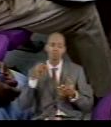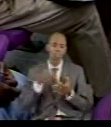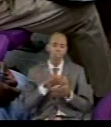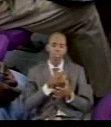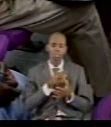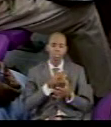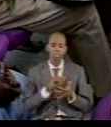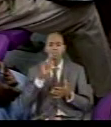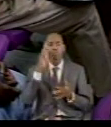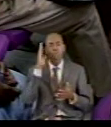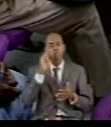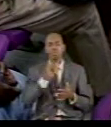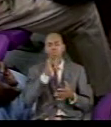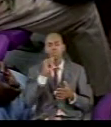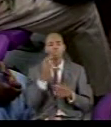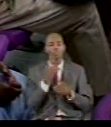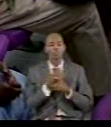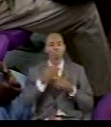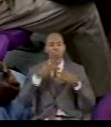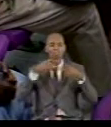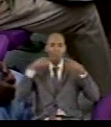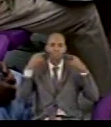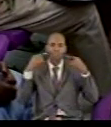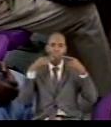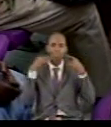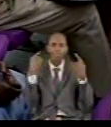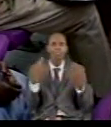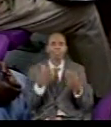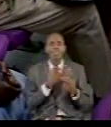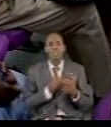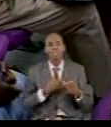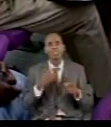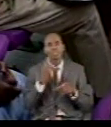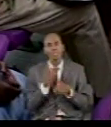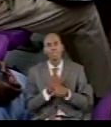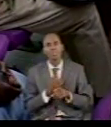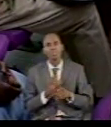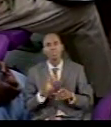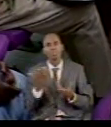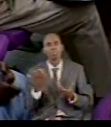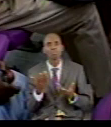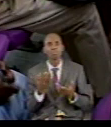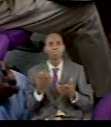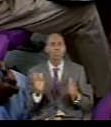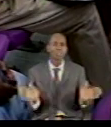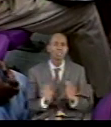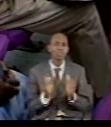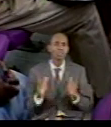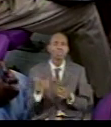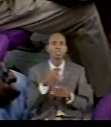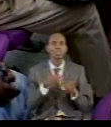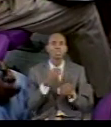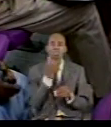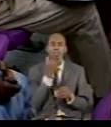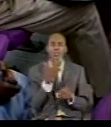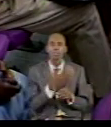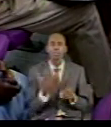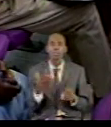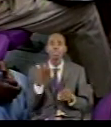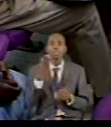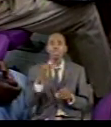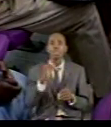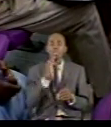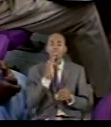patting them on the back. As if working for God, there's eternal security